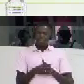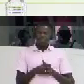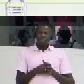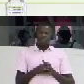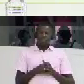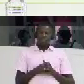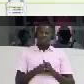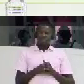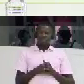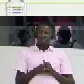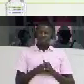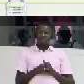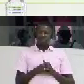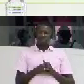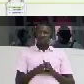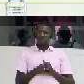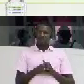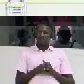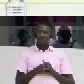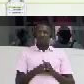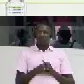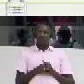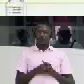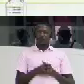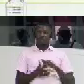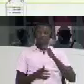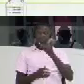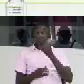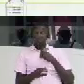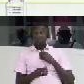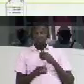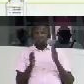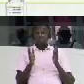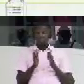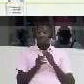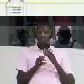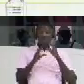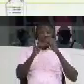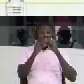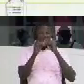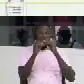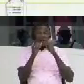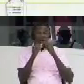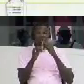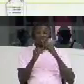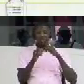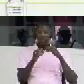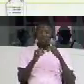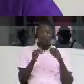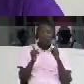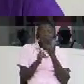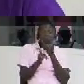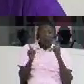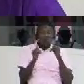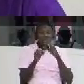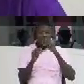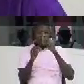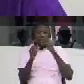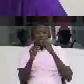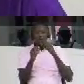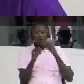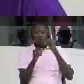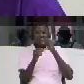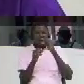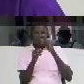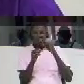doon def. kay am na ñu mel ni di woy si suuf. Yes. ngay woy si suuf Joola. There were some that were singing in low